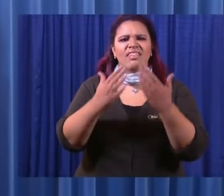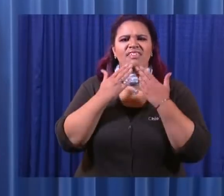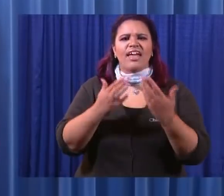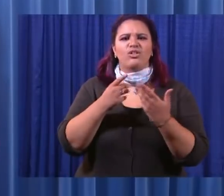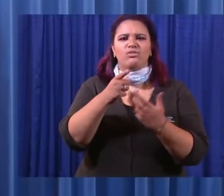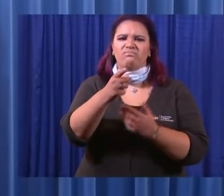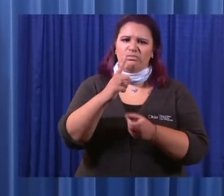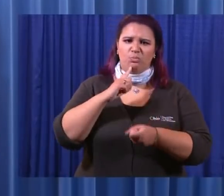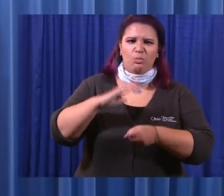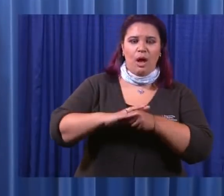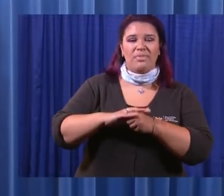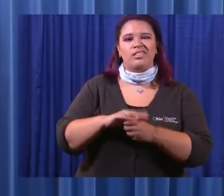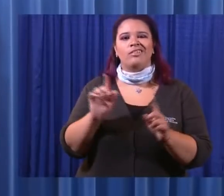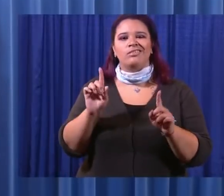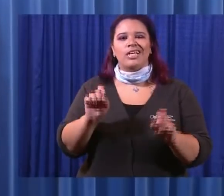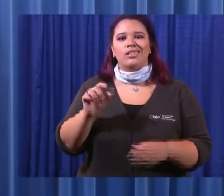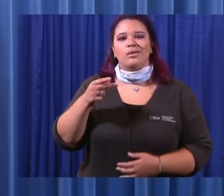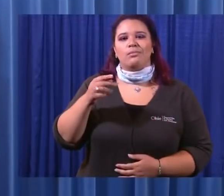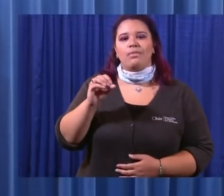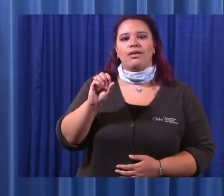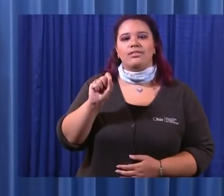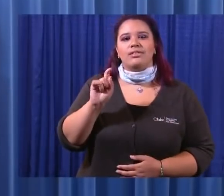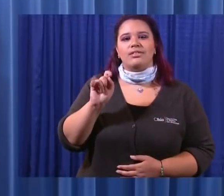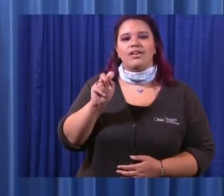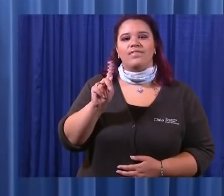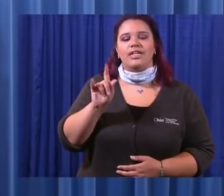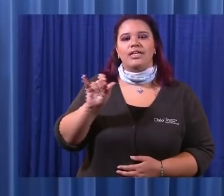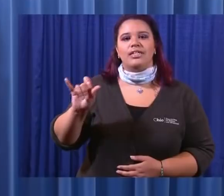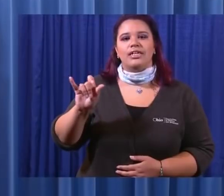data. Just a plug, can you share it for each